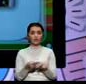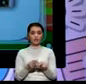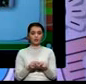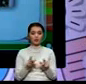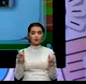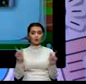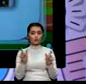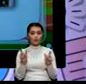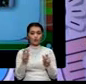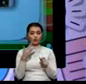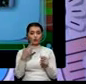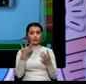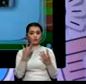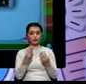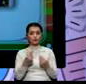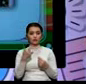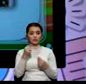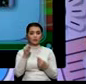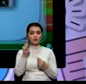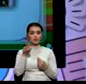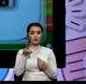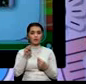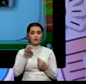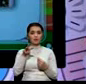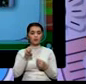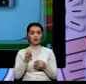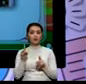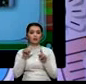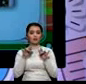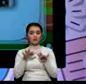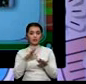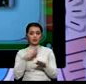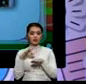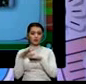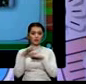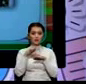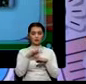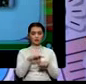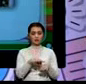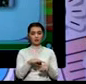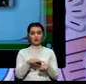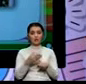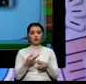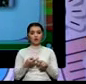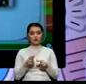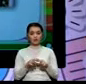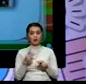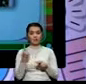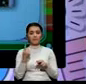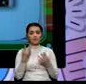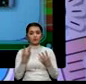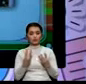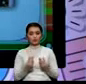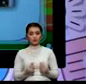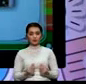Demak, do'konda 3 kun gazlama nima qilingan? Keltirilgan. Ya'ni 1-chi